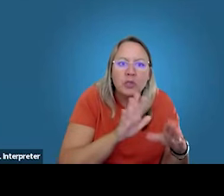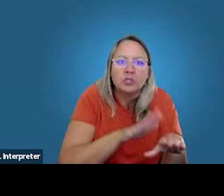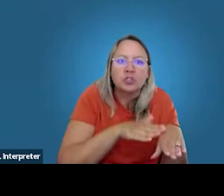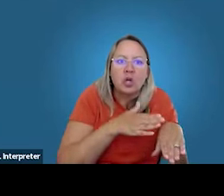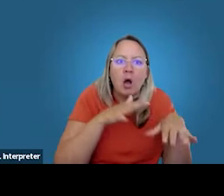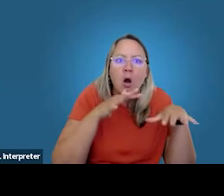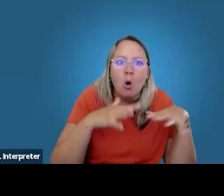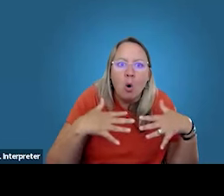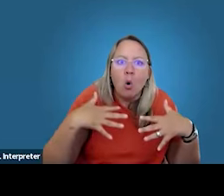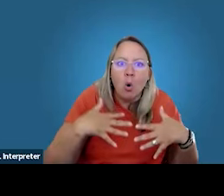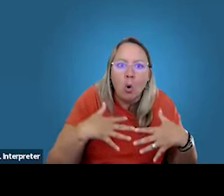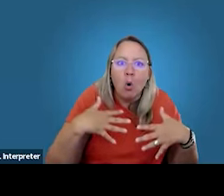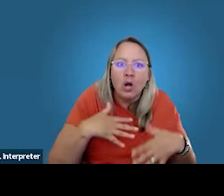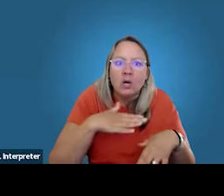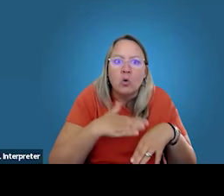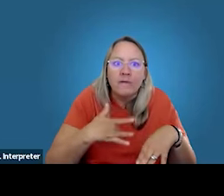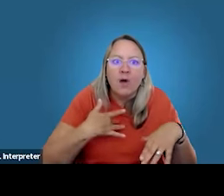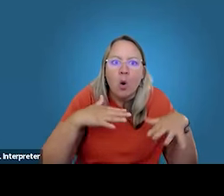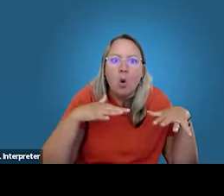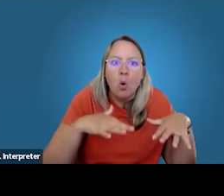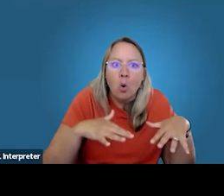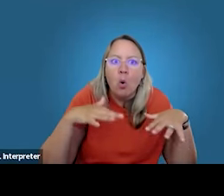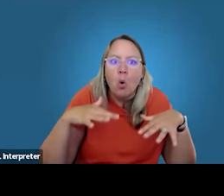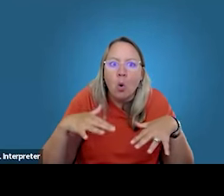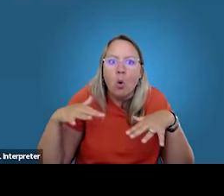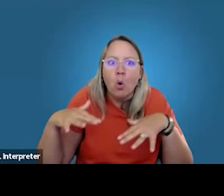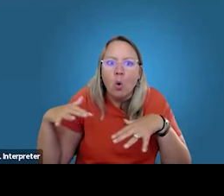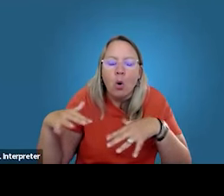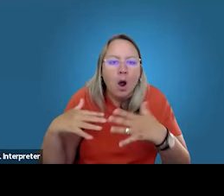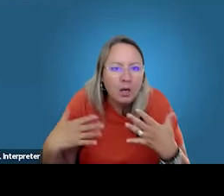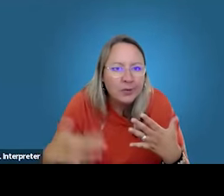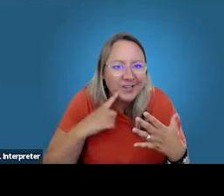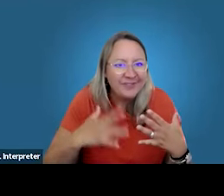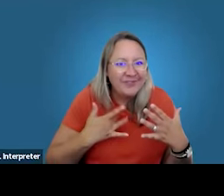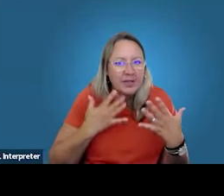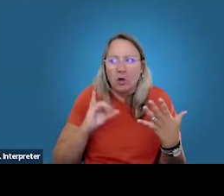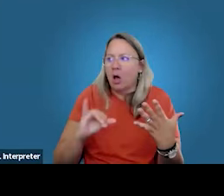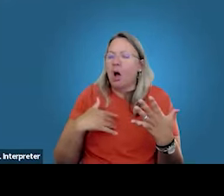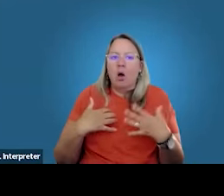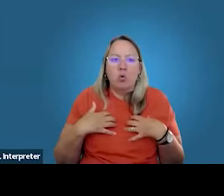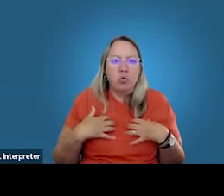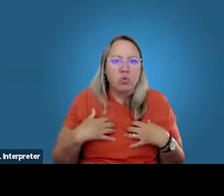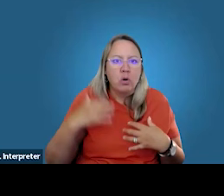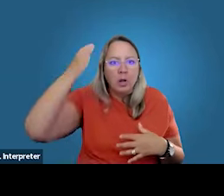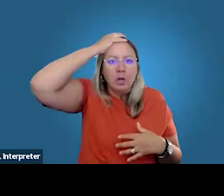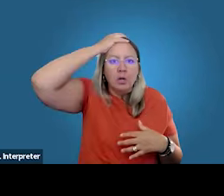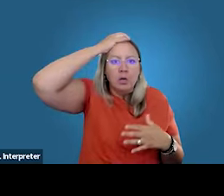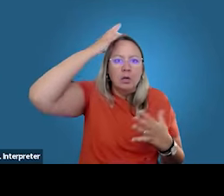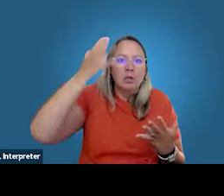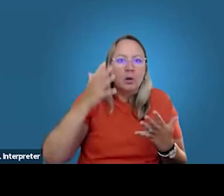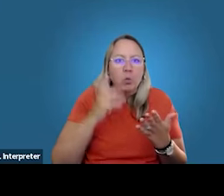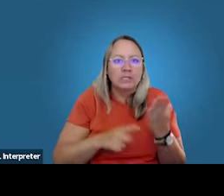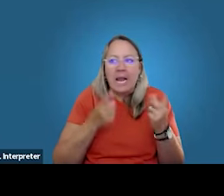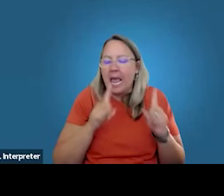had a glimpse of the shark and you were made to feel a certain way. But actually, if you were to watch the film again, you see startlingly little of the